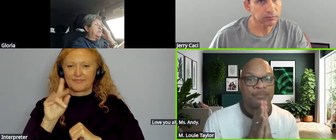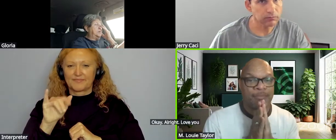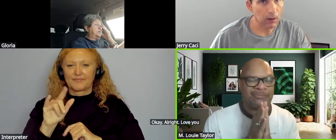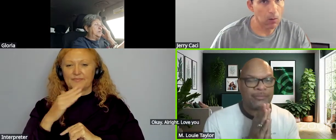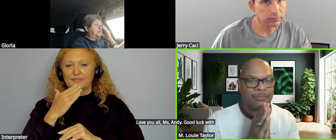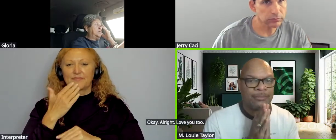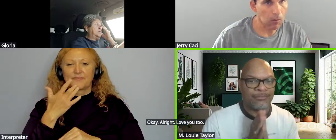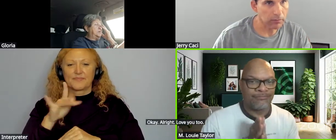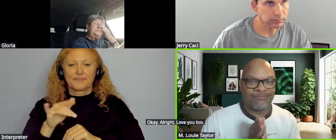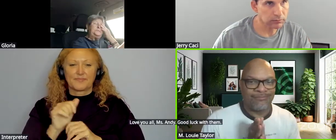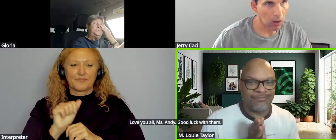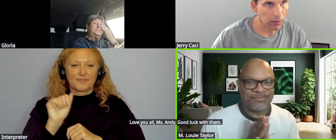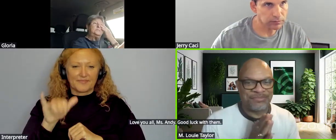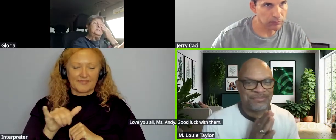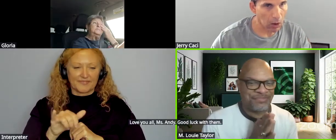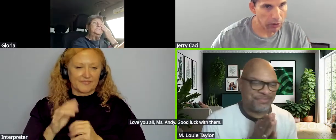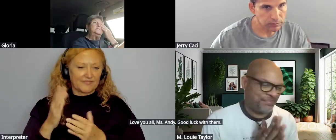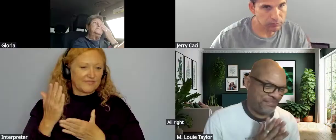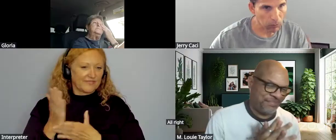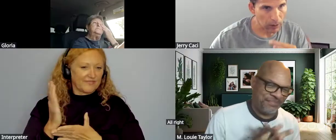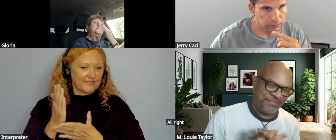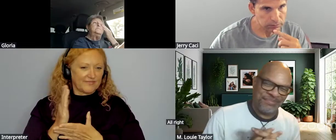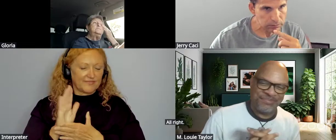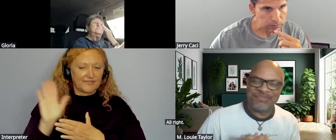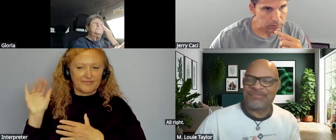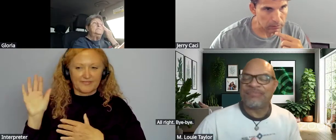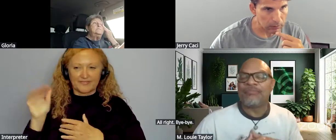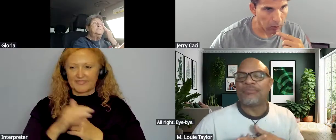with them. All right. Bye-bye.